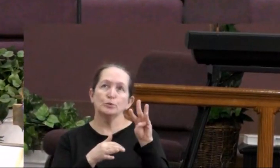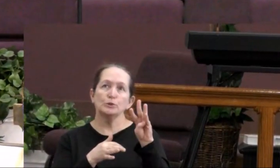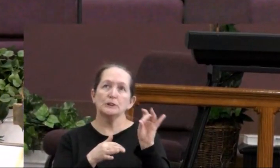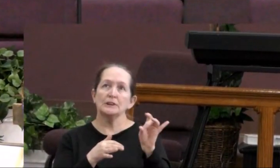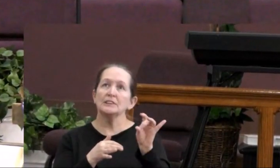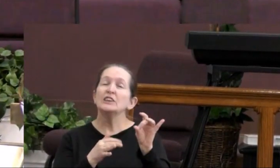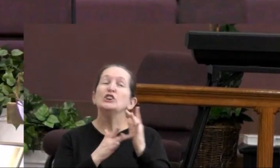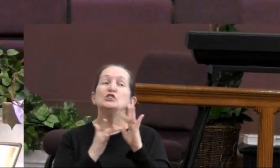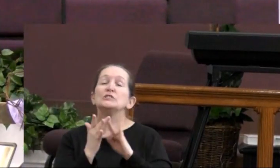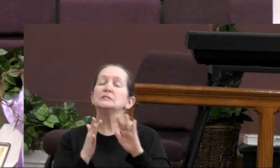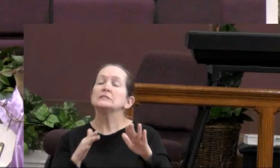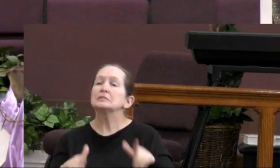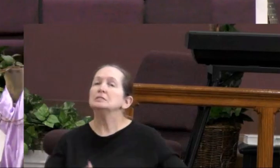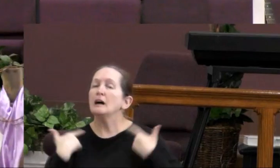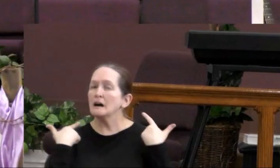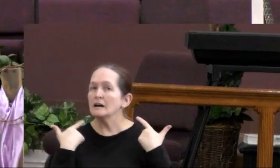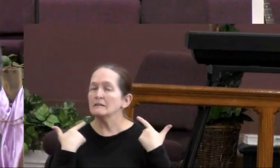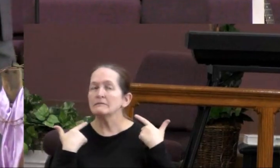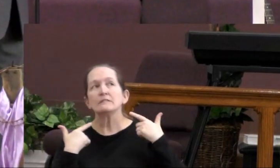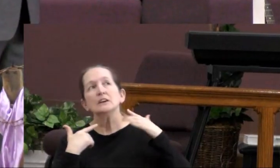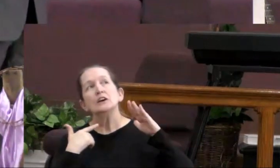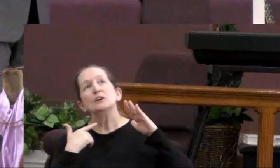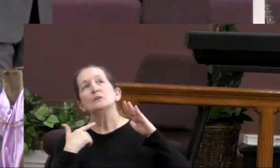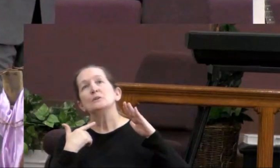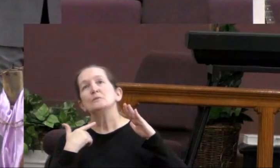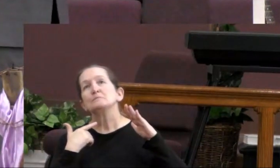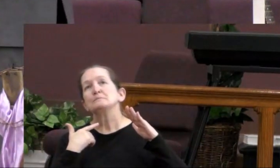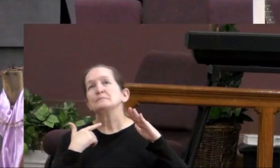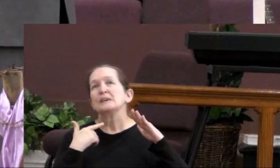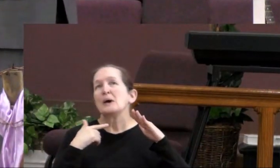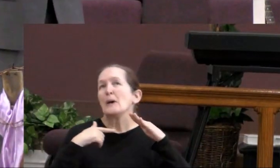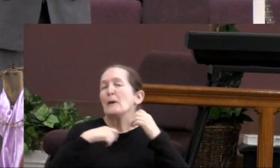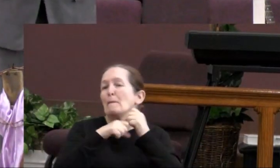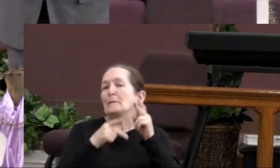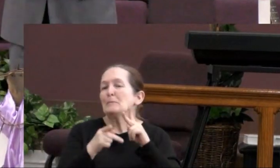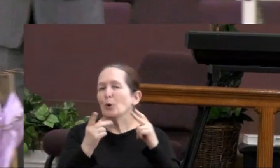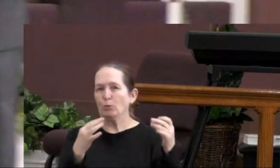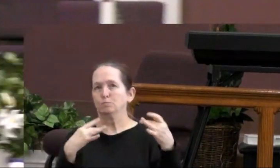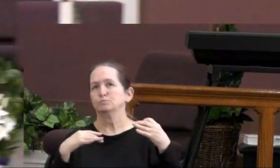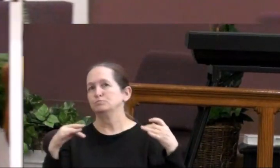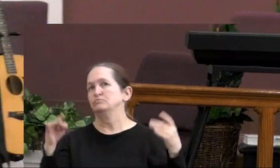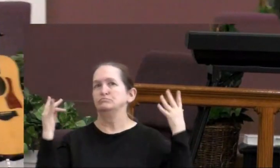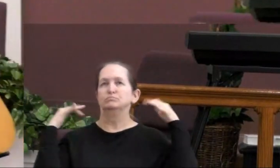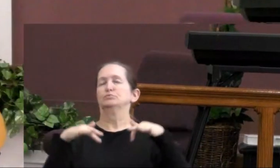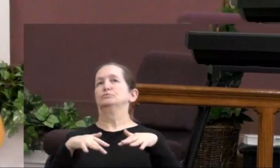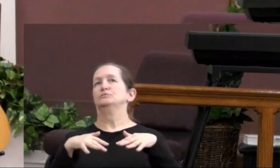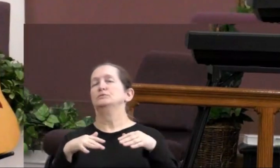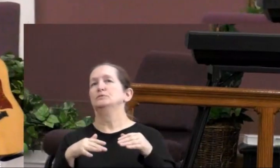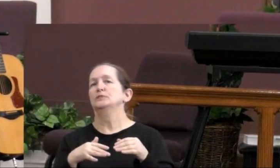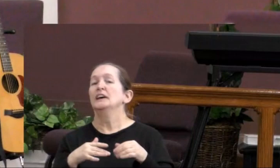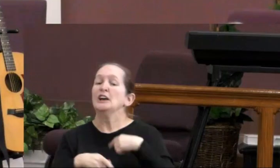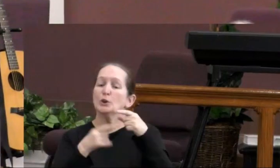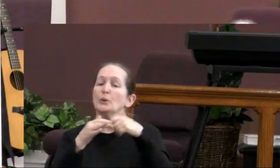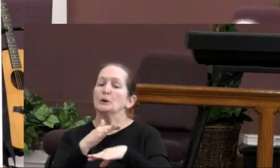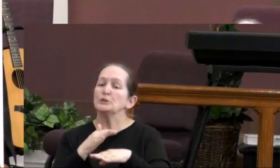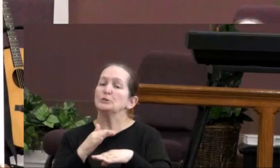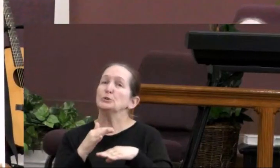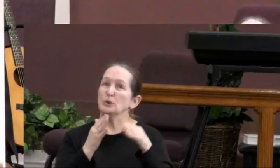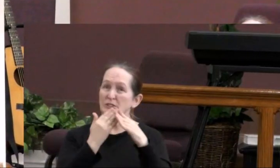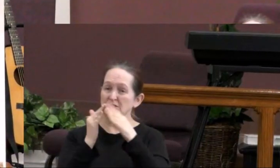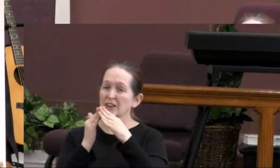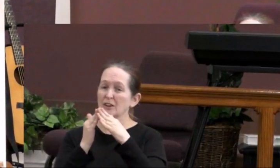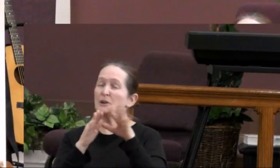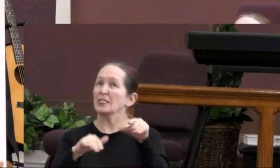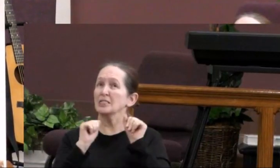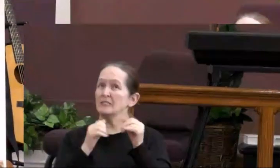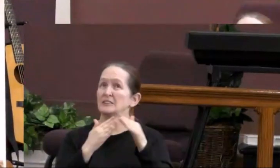that Jesus' life draws a crowd. It says, as he went into Jericho and as they were leaving Jericho,